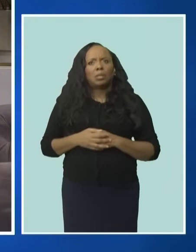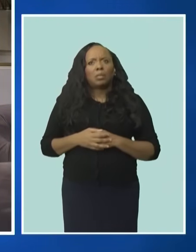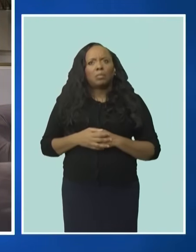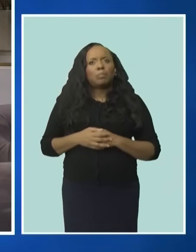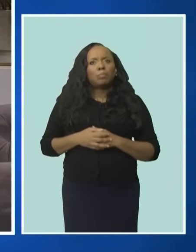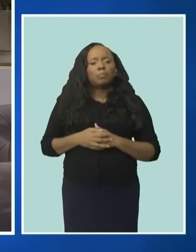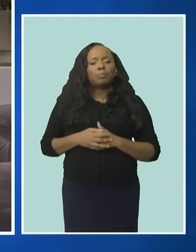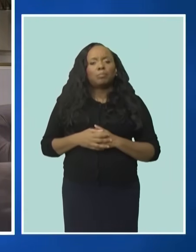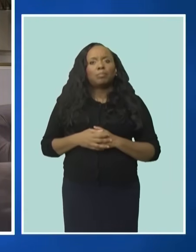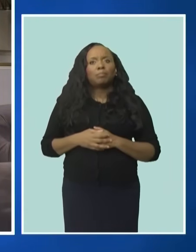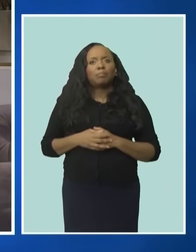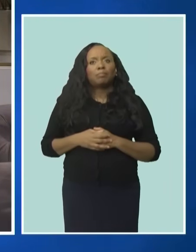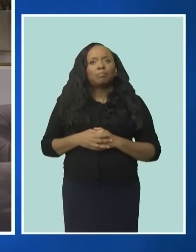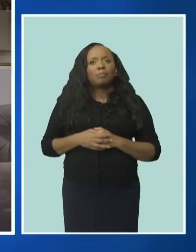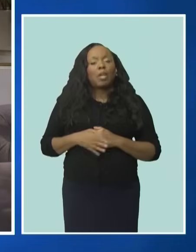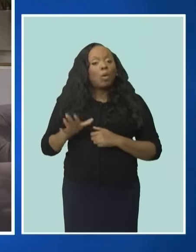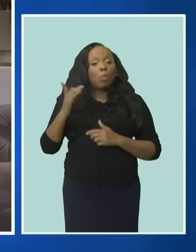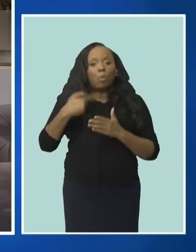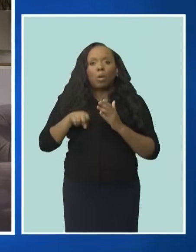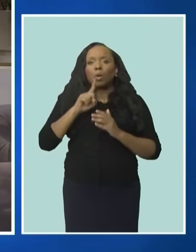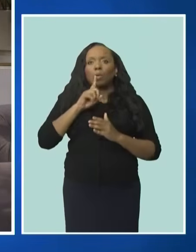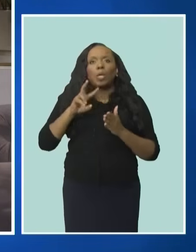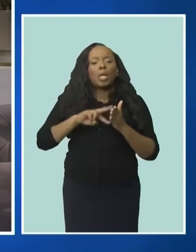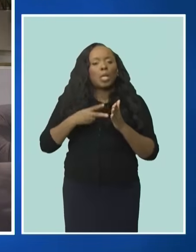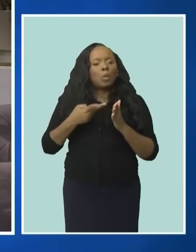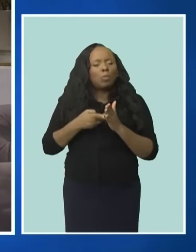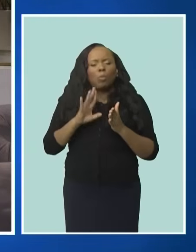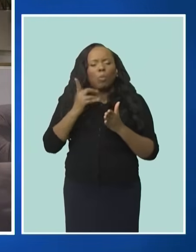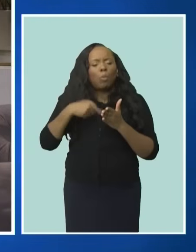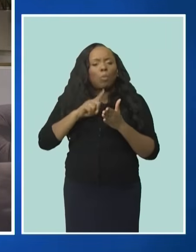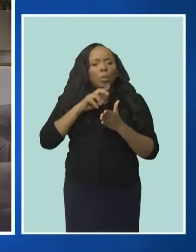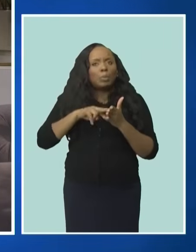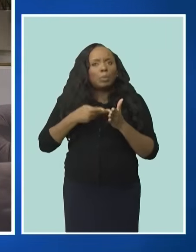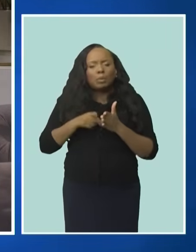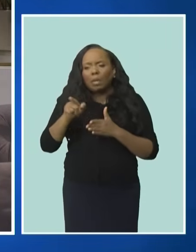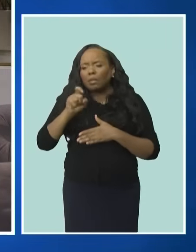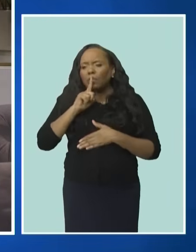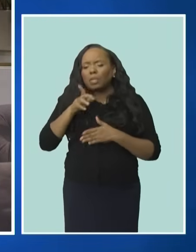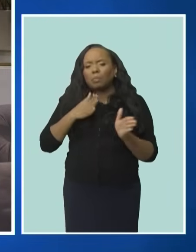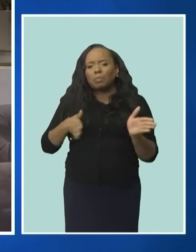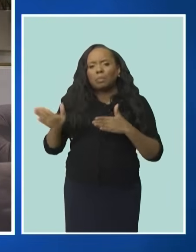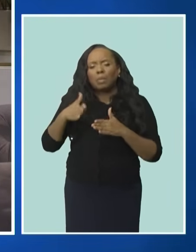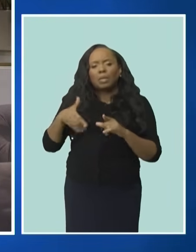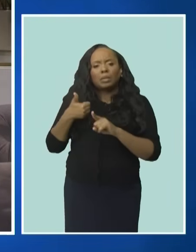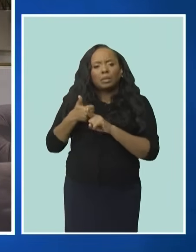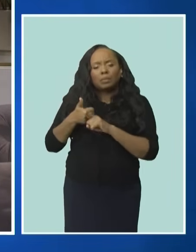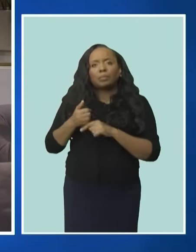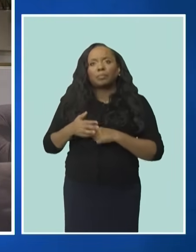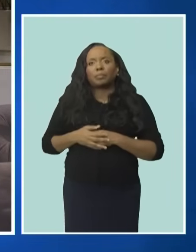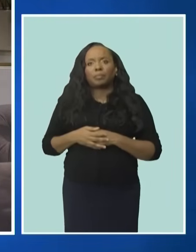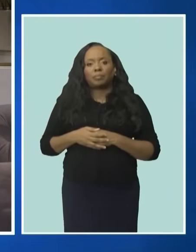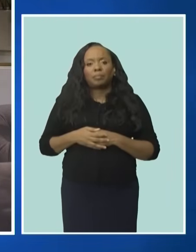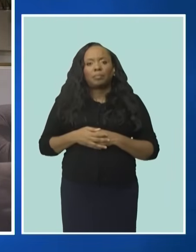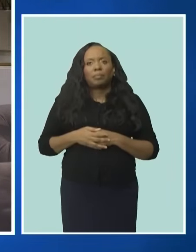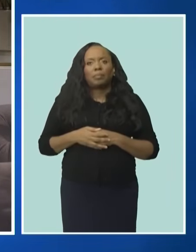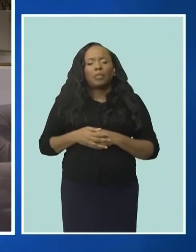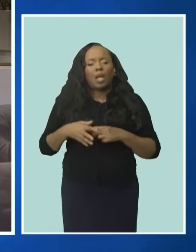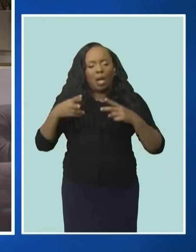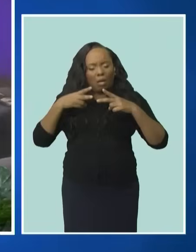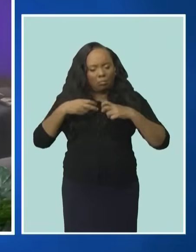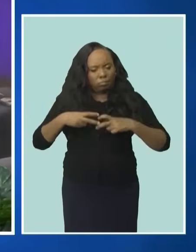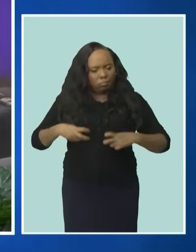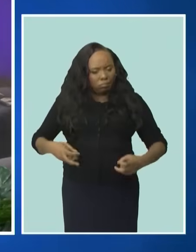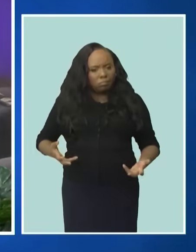radio station, WIIFM, Yes. What's in it for me? You also have to prepare yourself. Yes. So do some